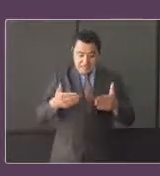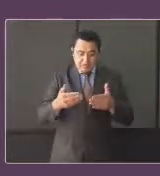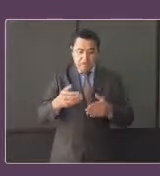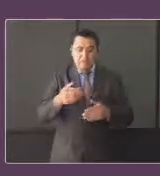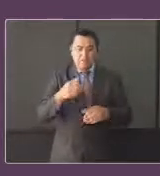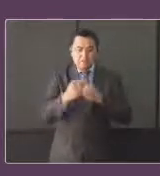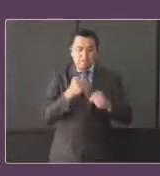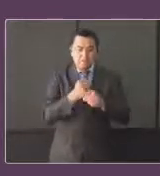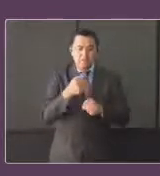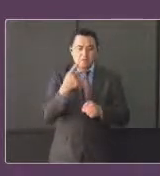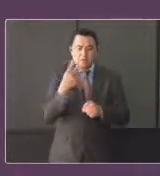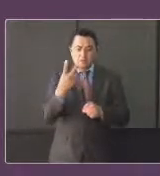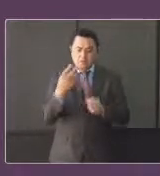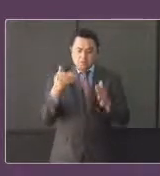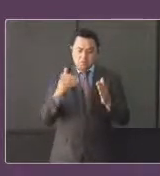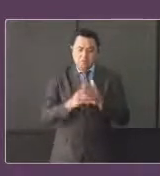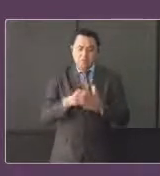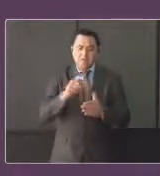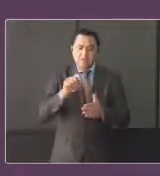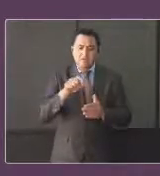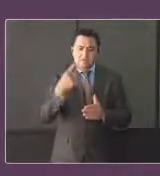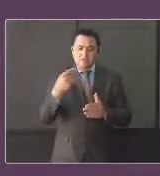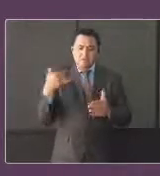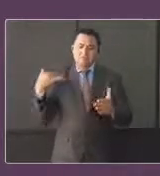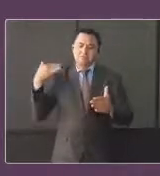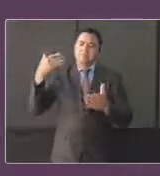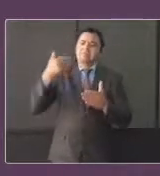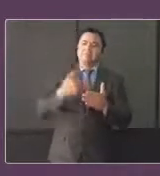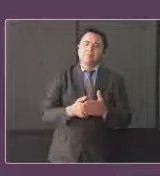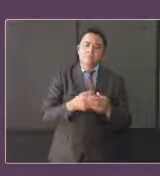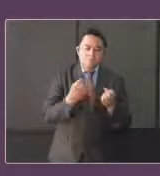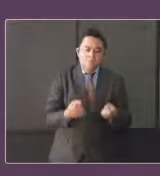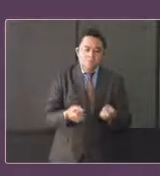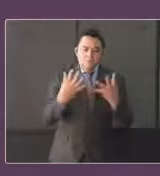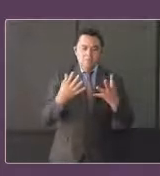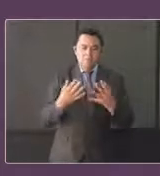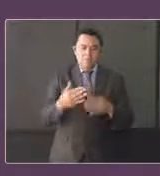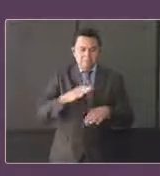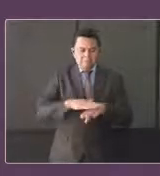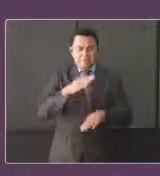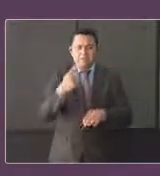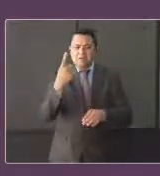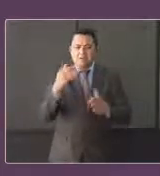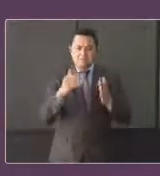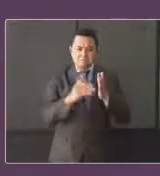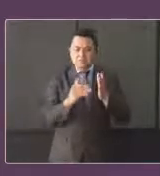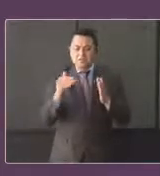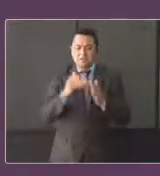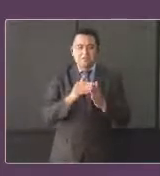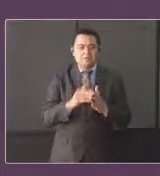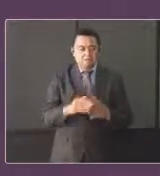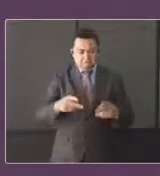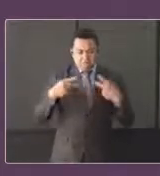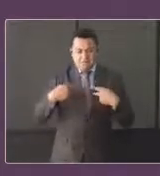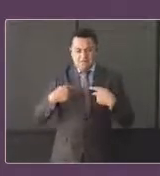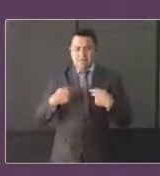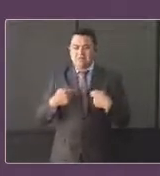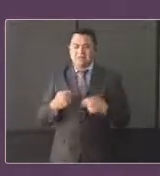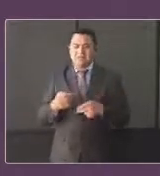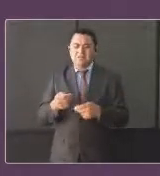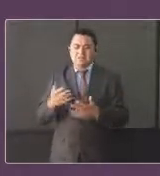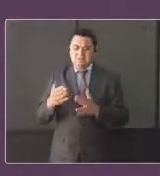than 1 million in 2021. That is to say, in the last 4 years, there has been a